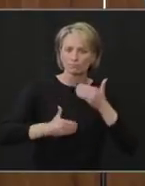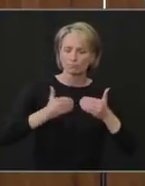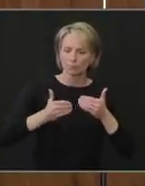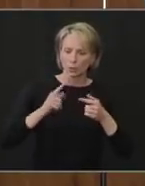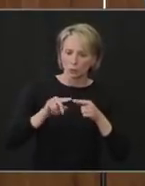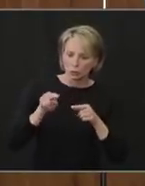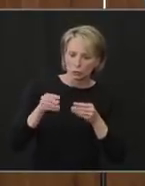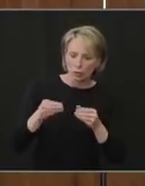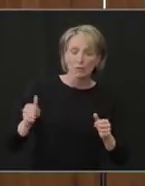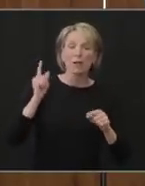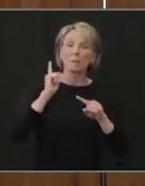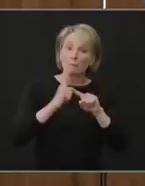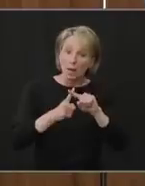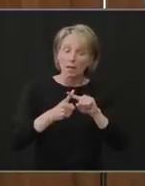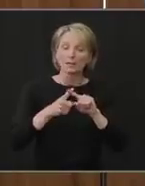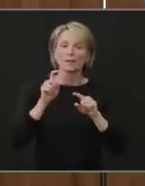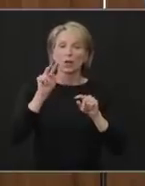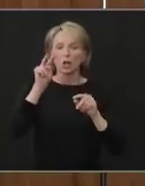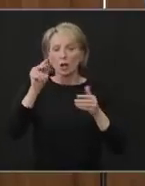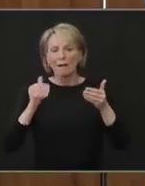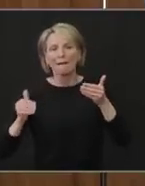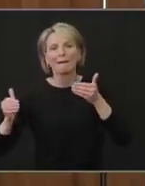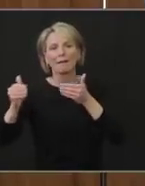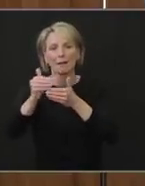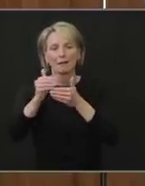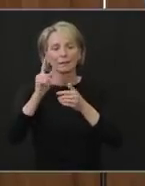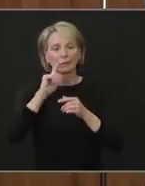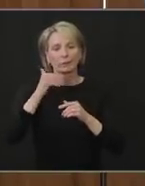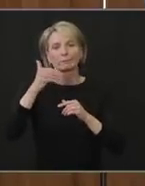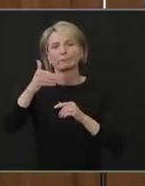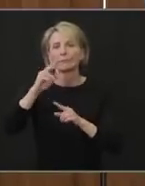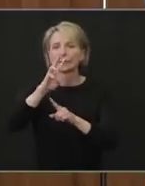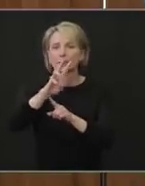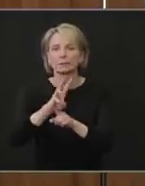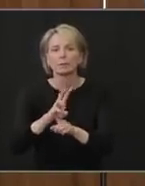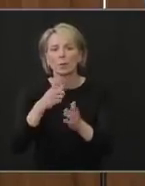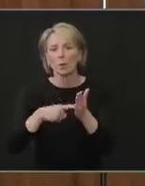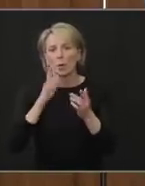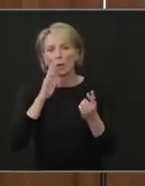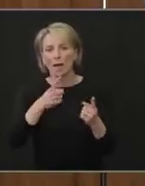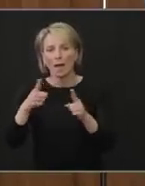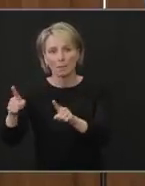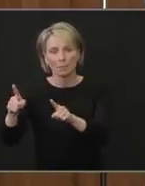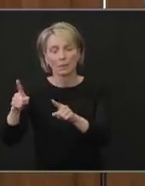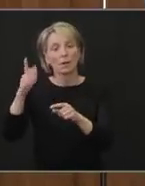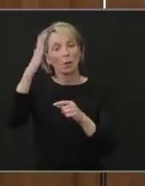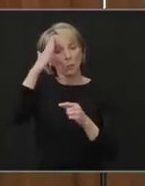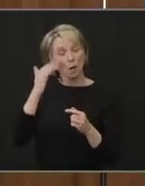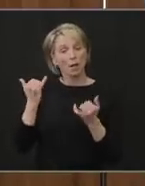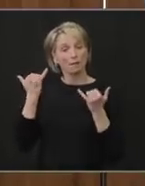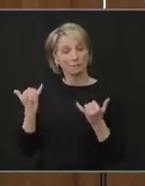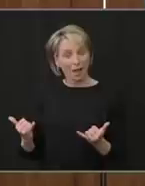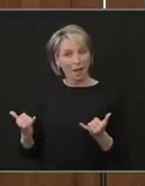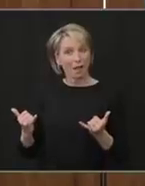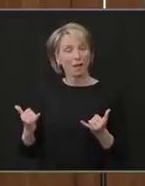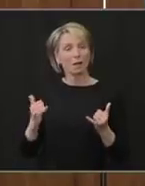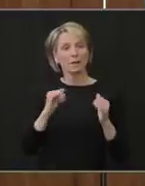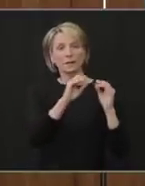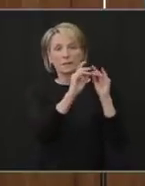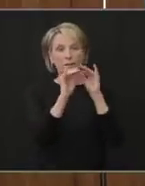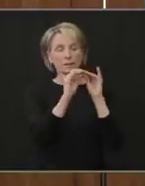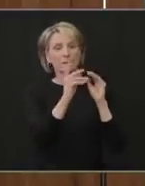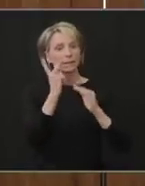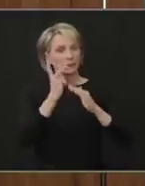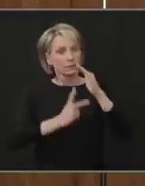ahead to what's going to be happening in 6 months, because there are now projections that this